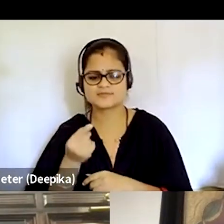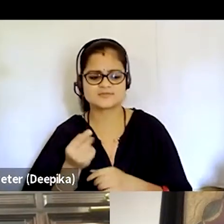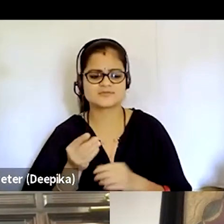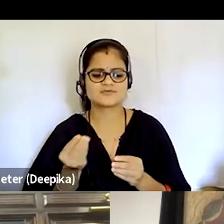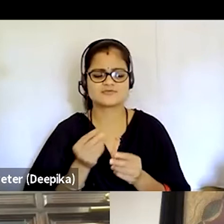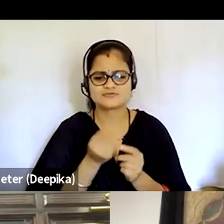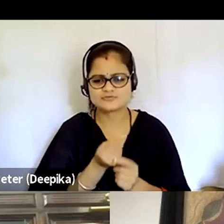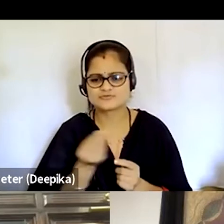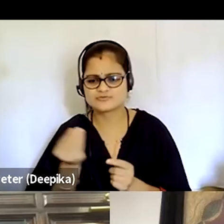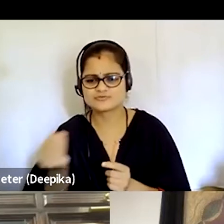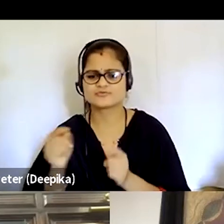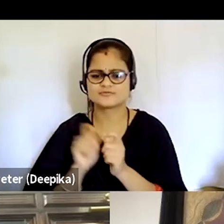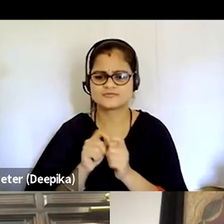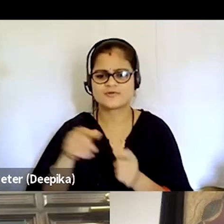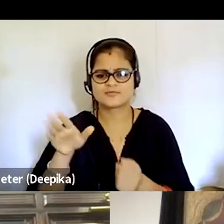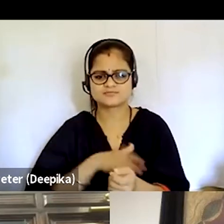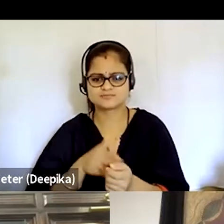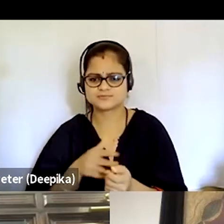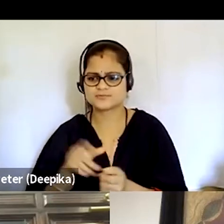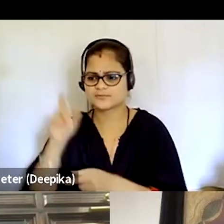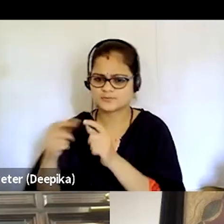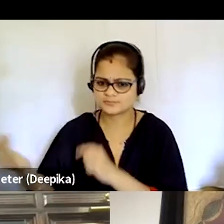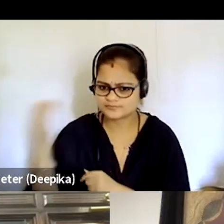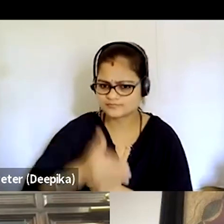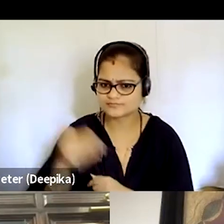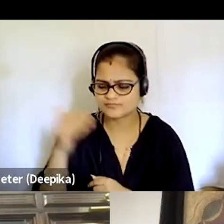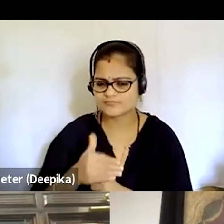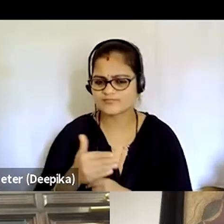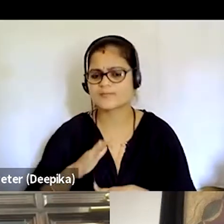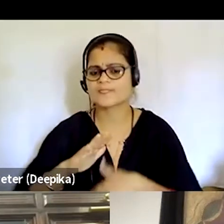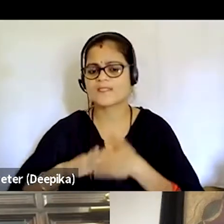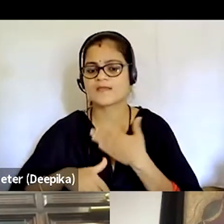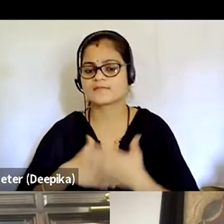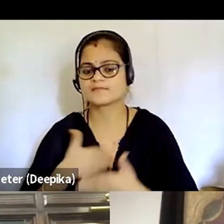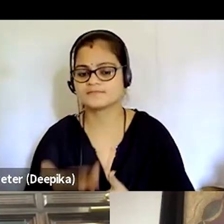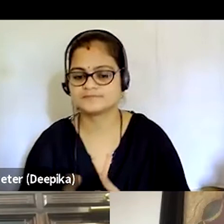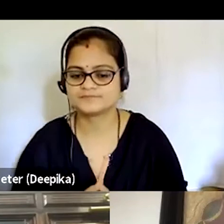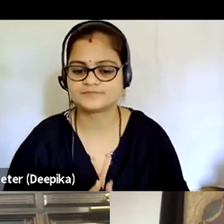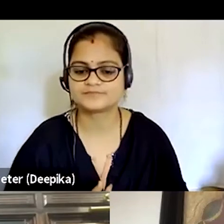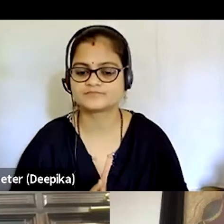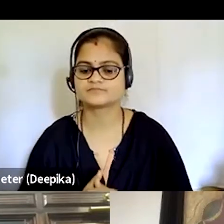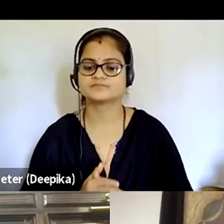thing. We had more musicians came on, and it became a kind of